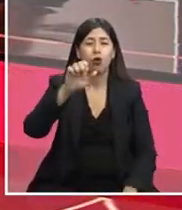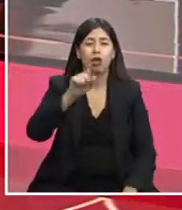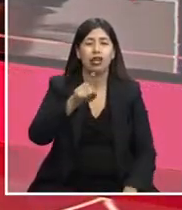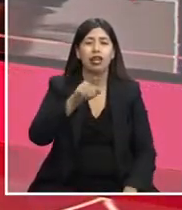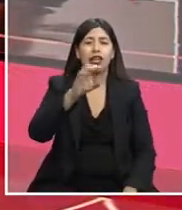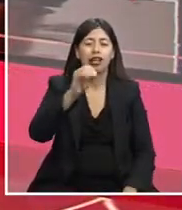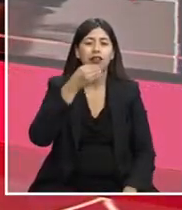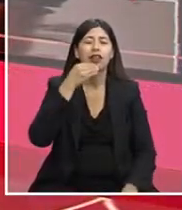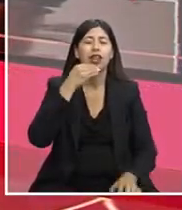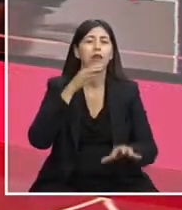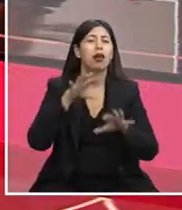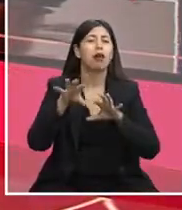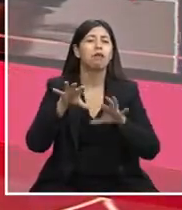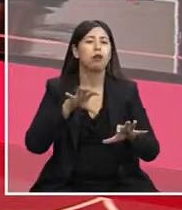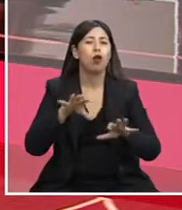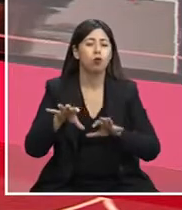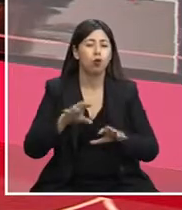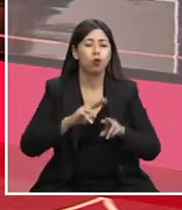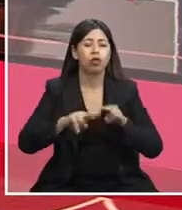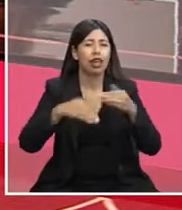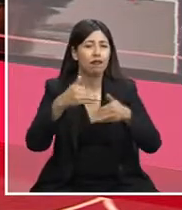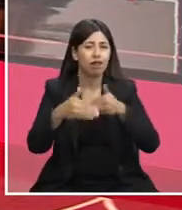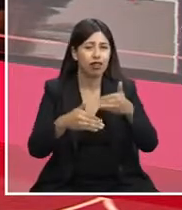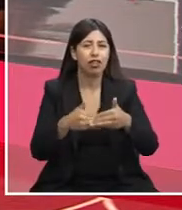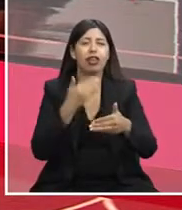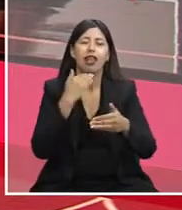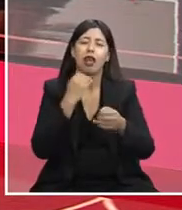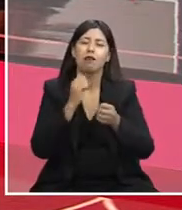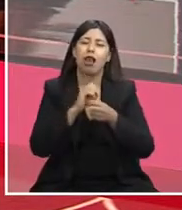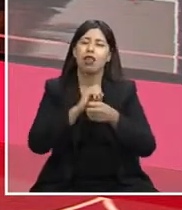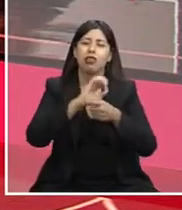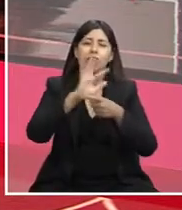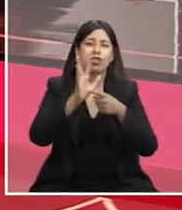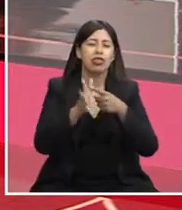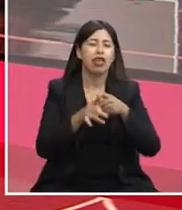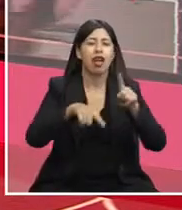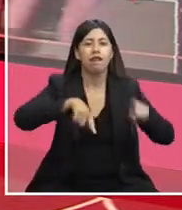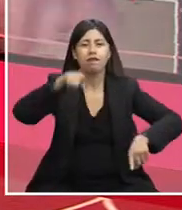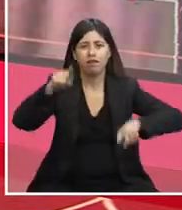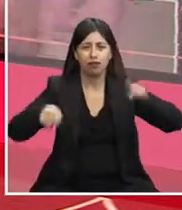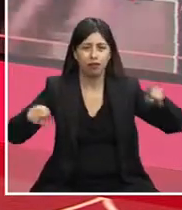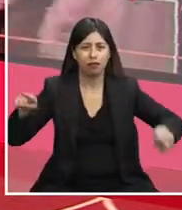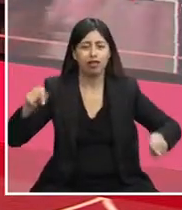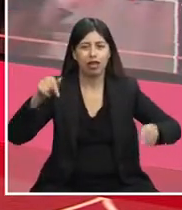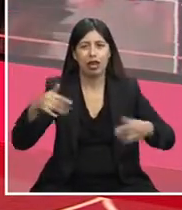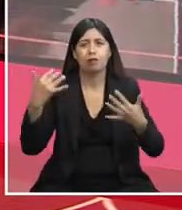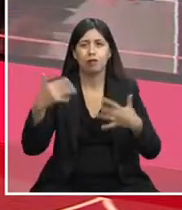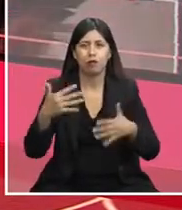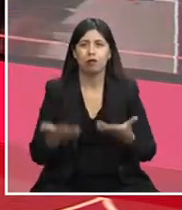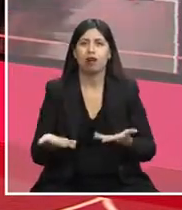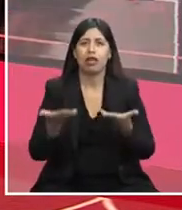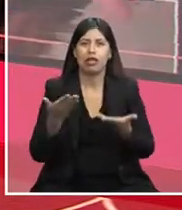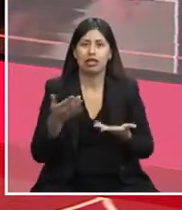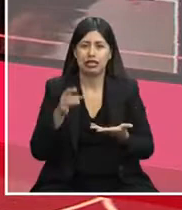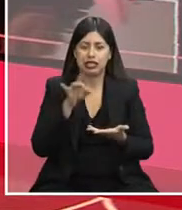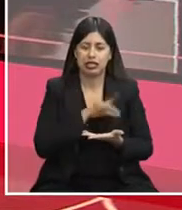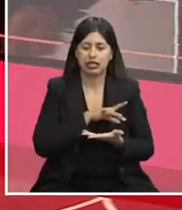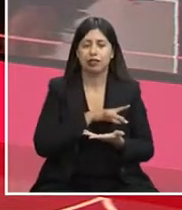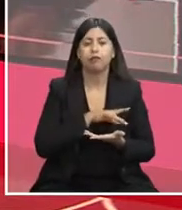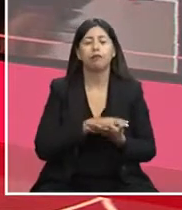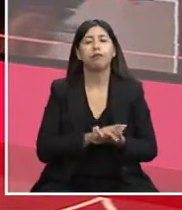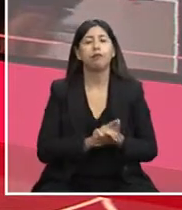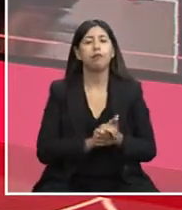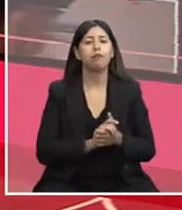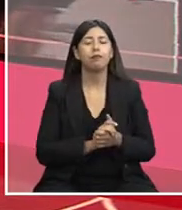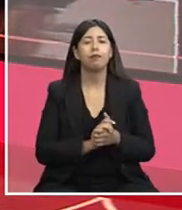biodiversity, so very important to Chile. And what's actually feeding those fjords or helping